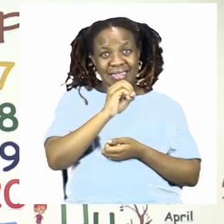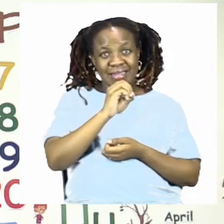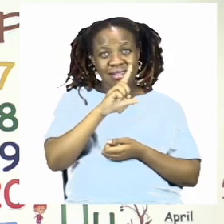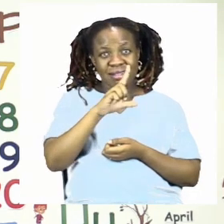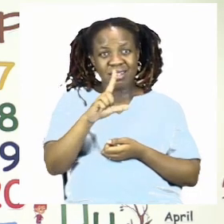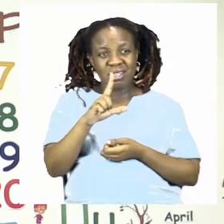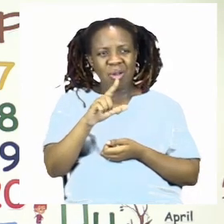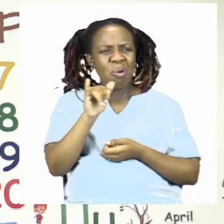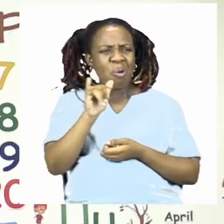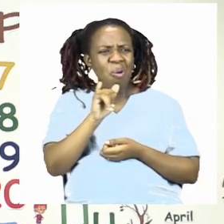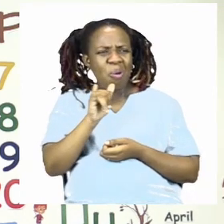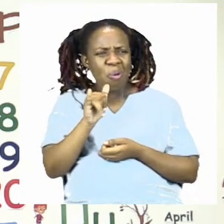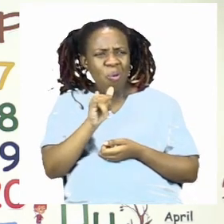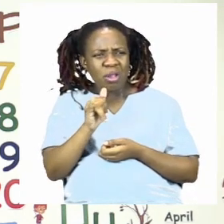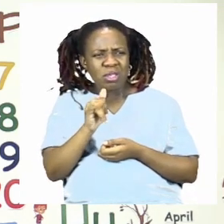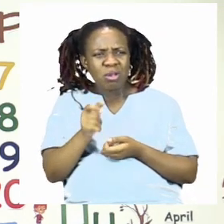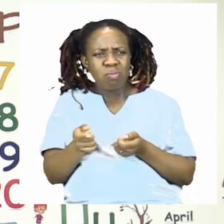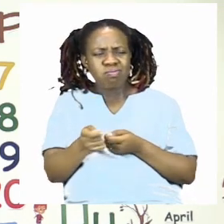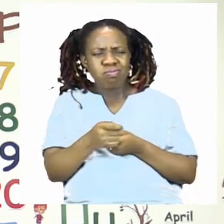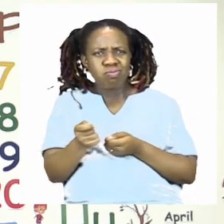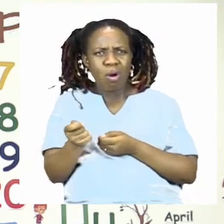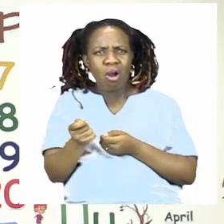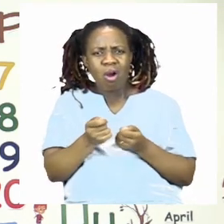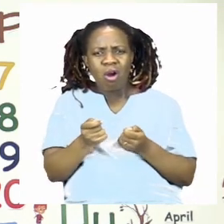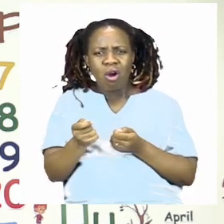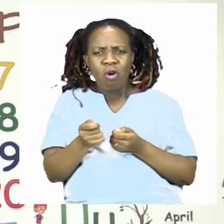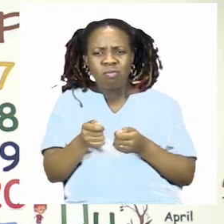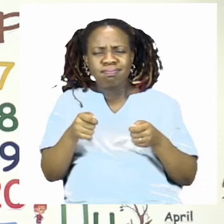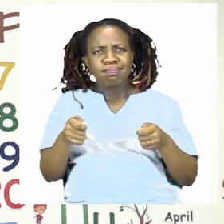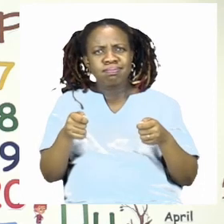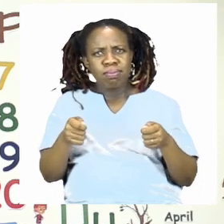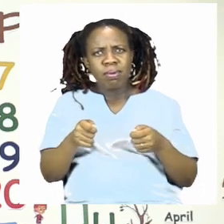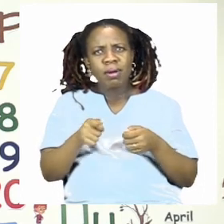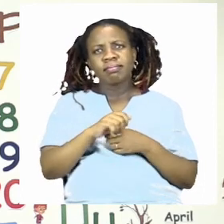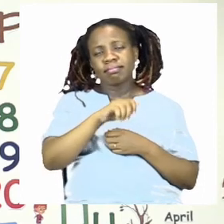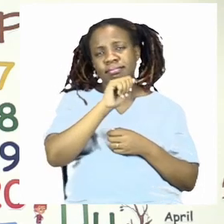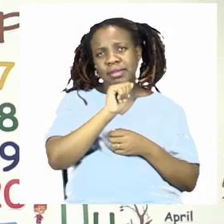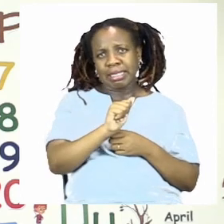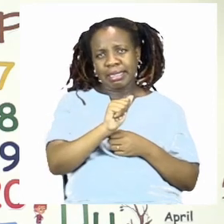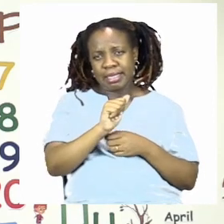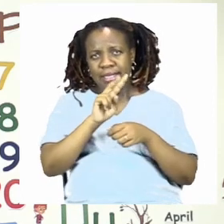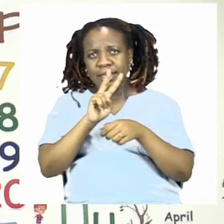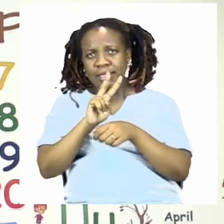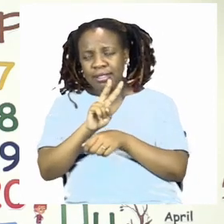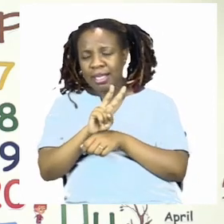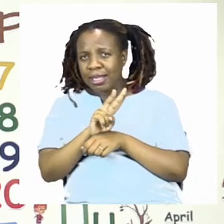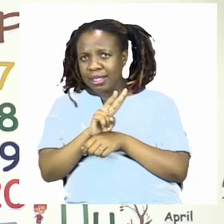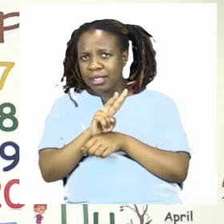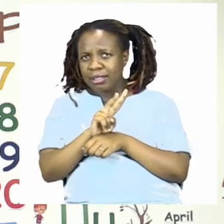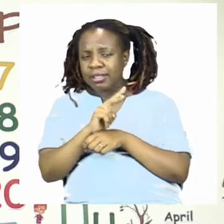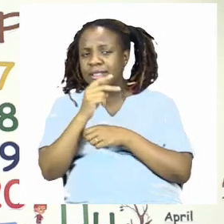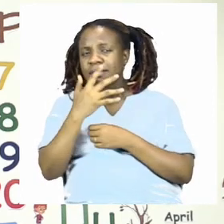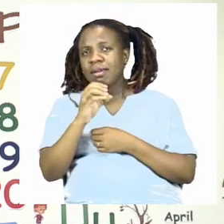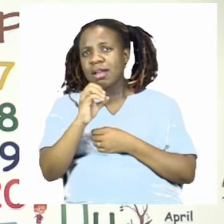first, then C was 500 liters, and B was